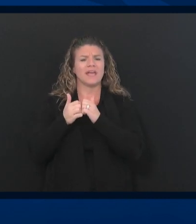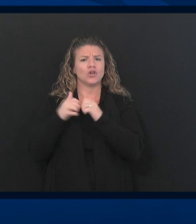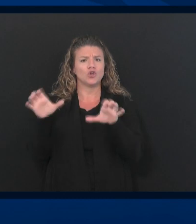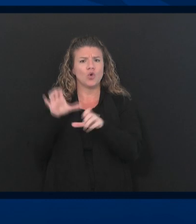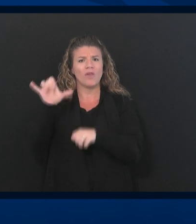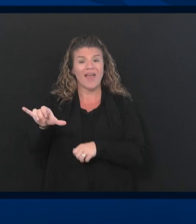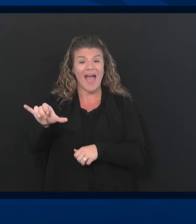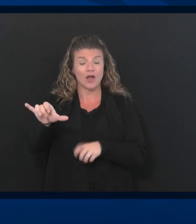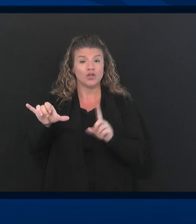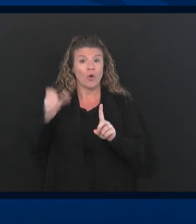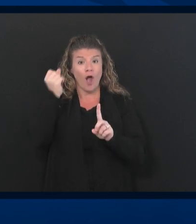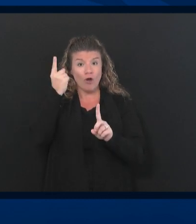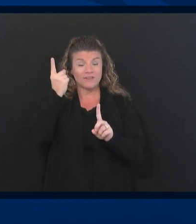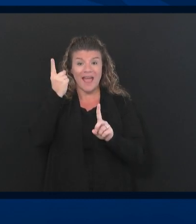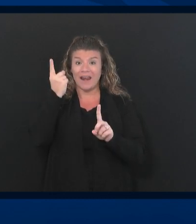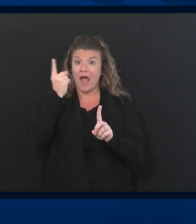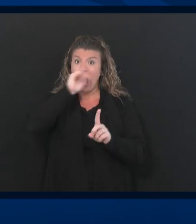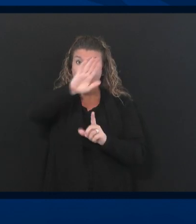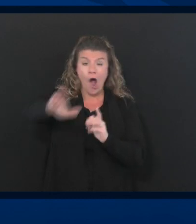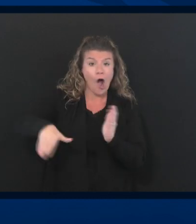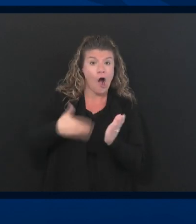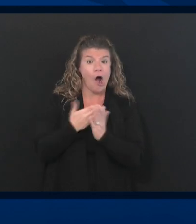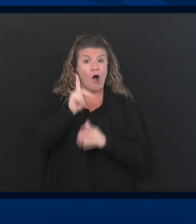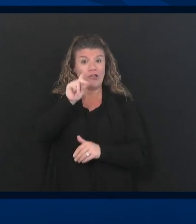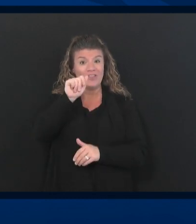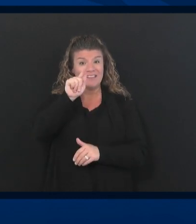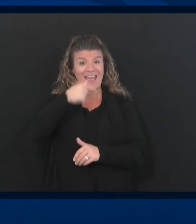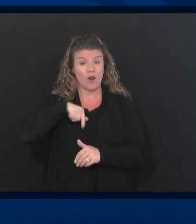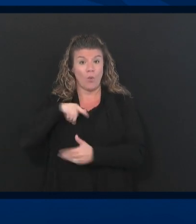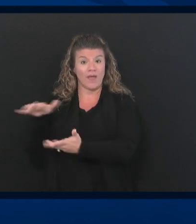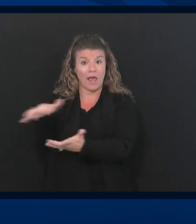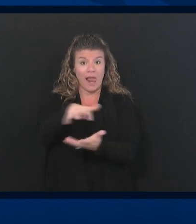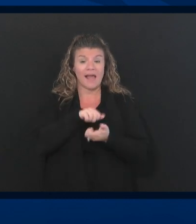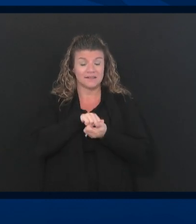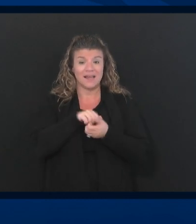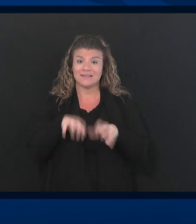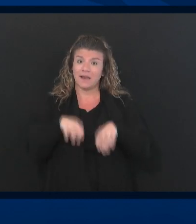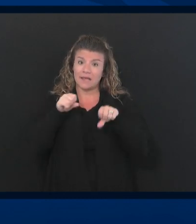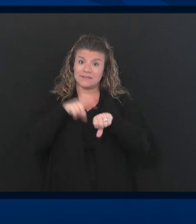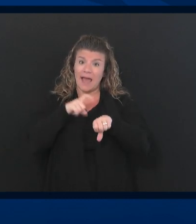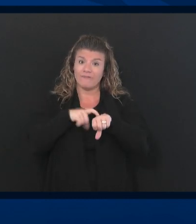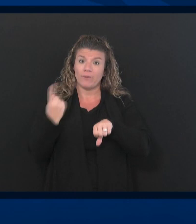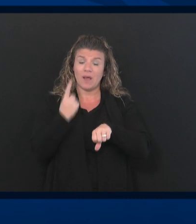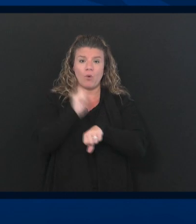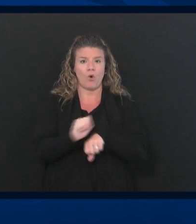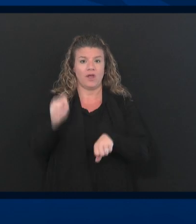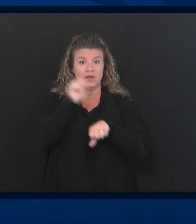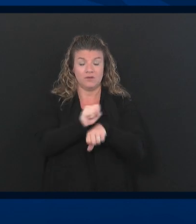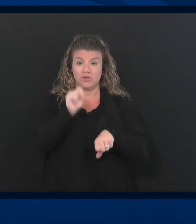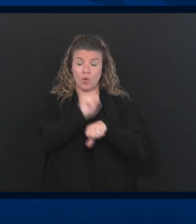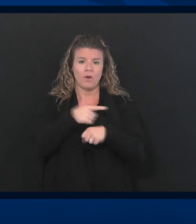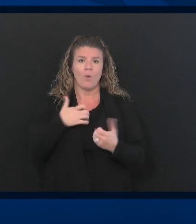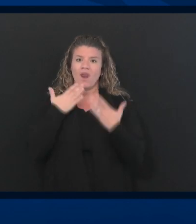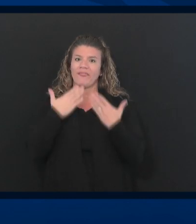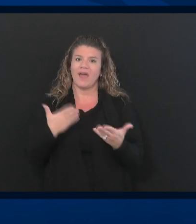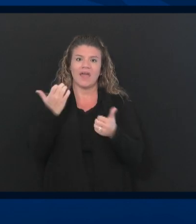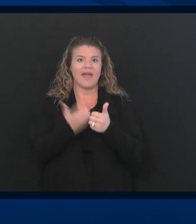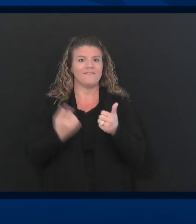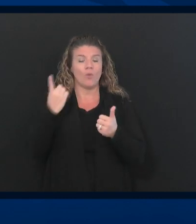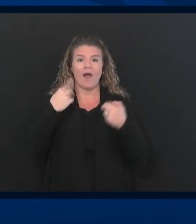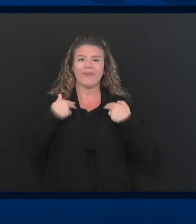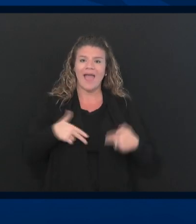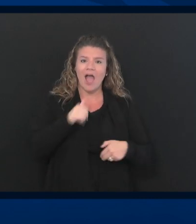that every data point we collect takes time and effort of someone on the front lines. And so we want to really thank all those healthcare